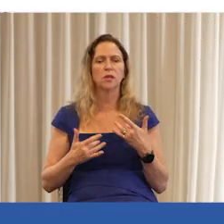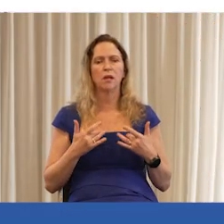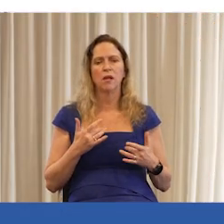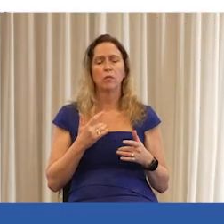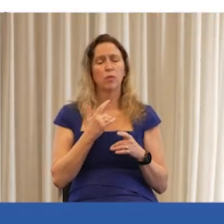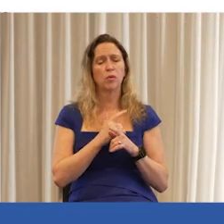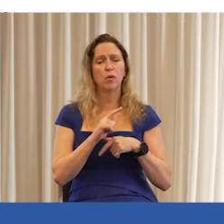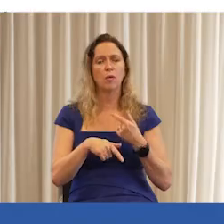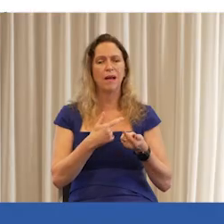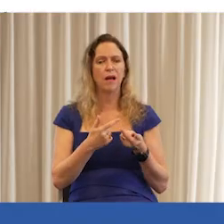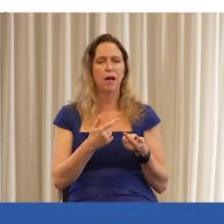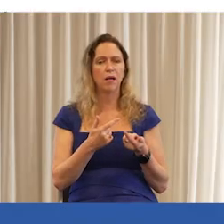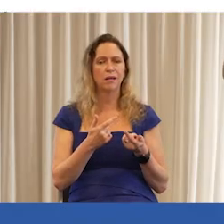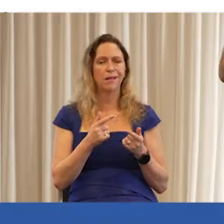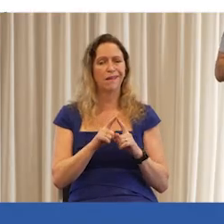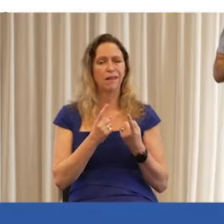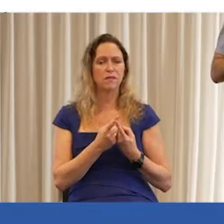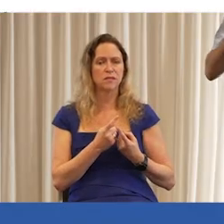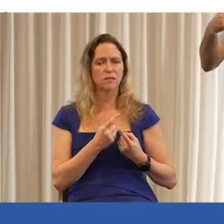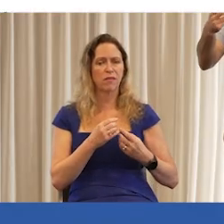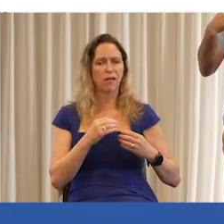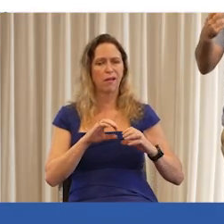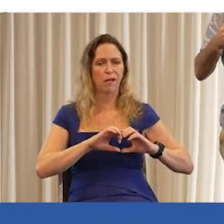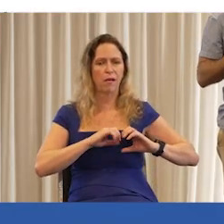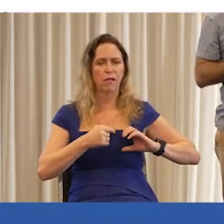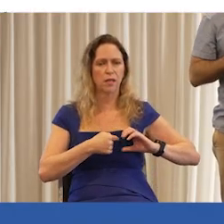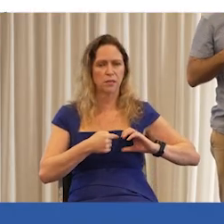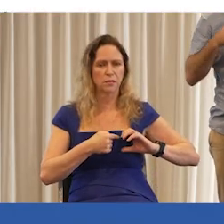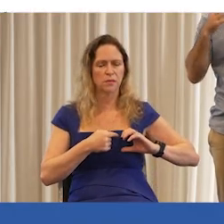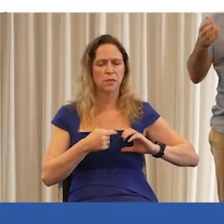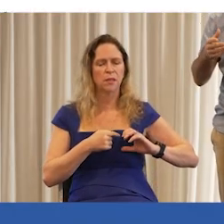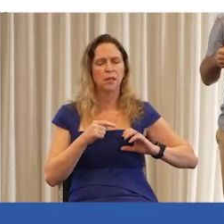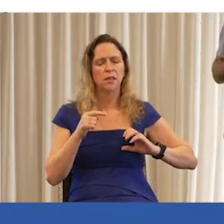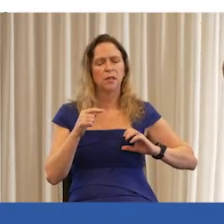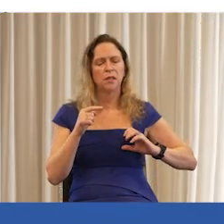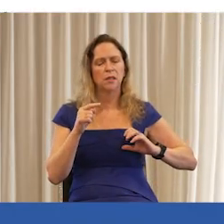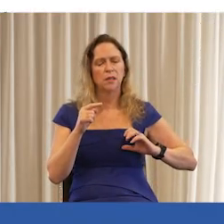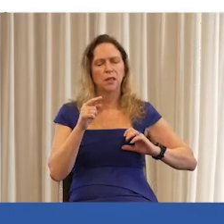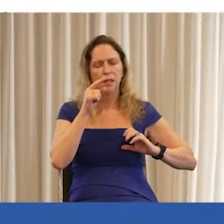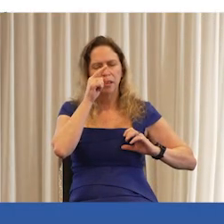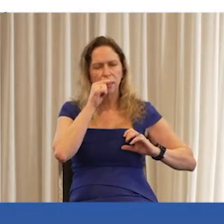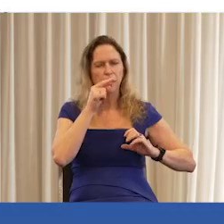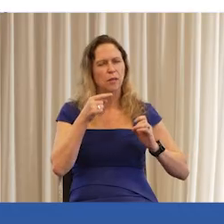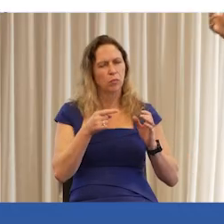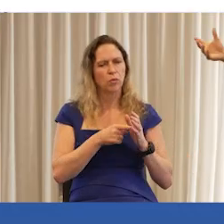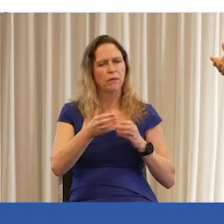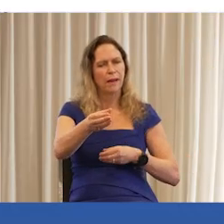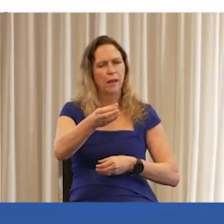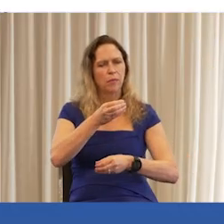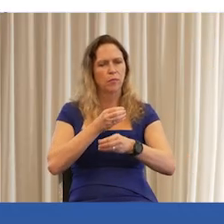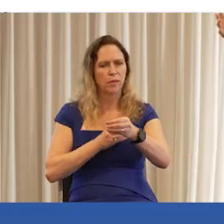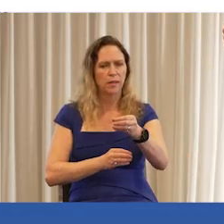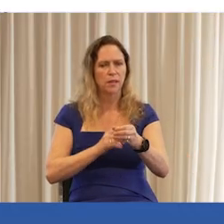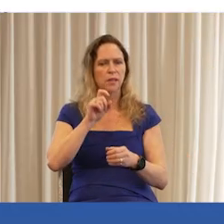be the importance of relationships or empathy or the love of fun and of sharing local stories or